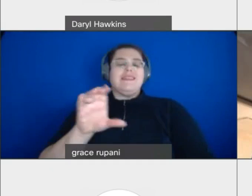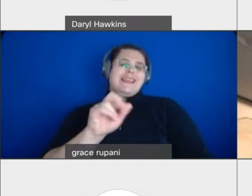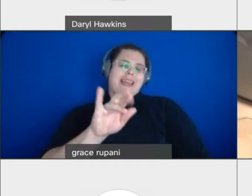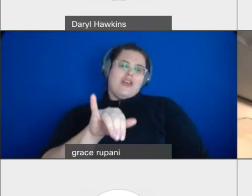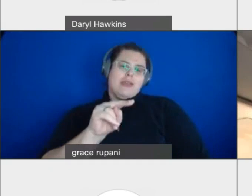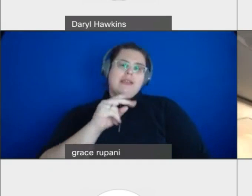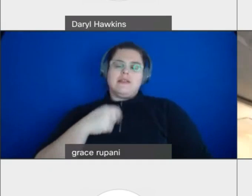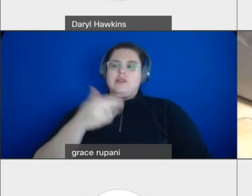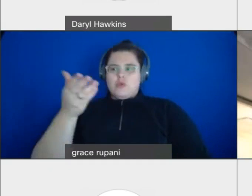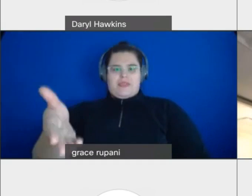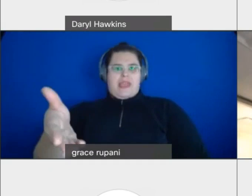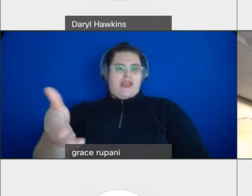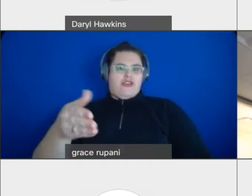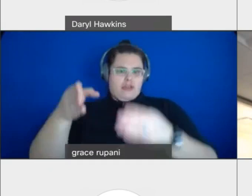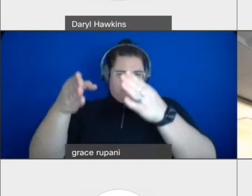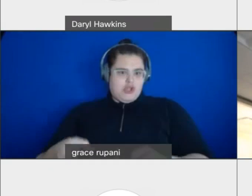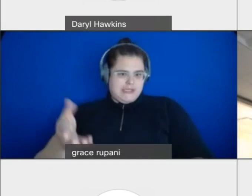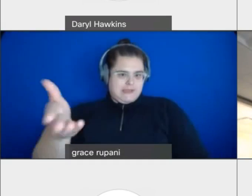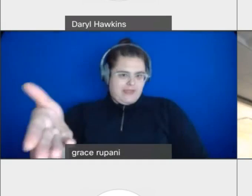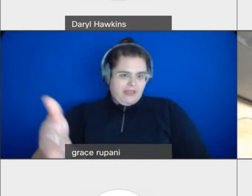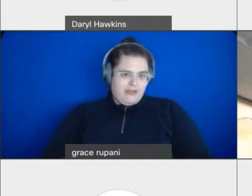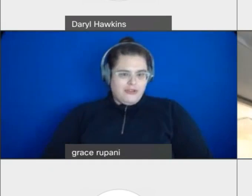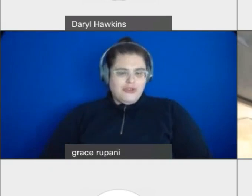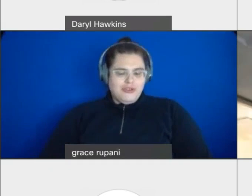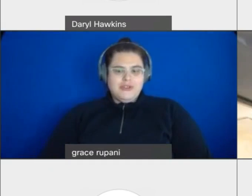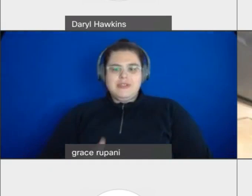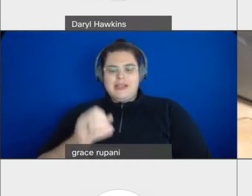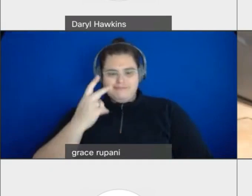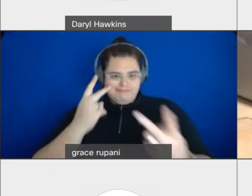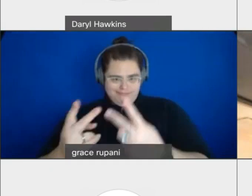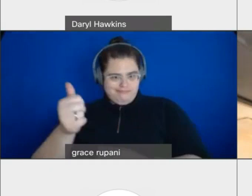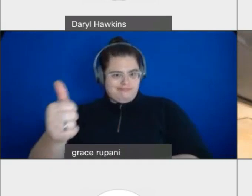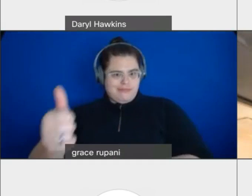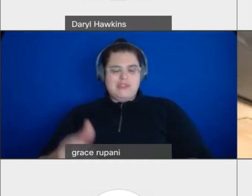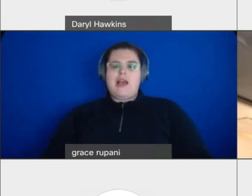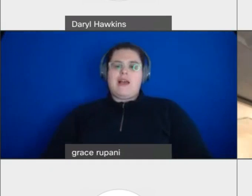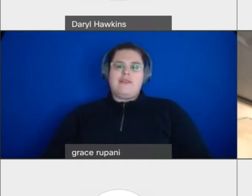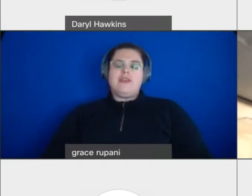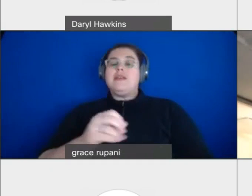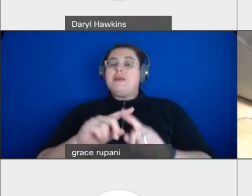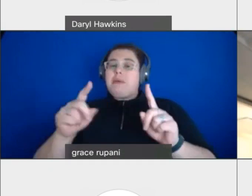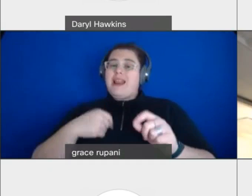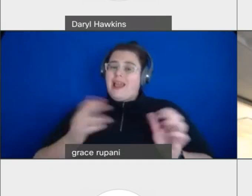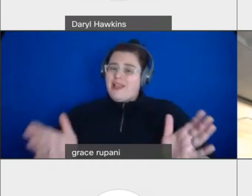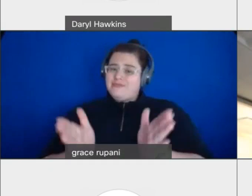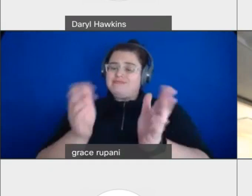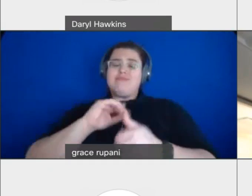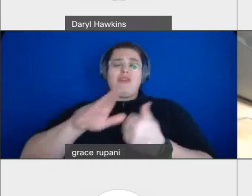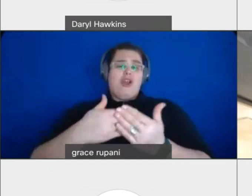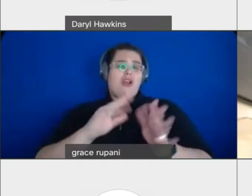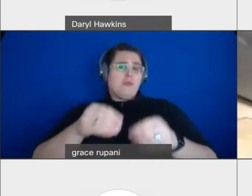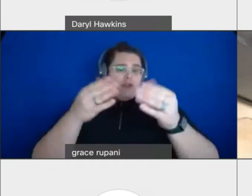the scheduling system to encourage providers to take advantage of this wonderful opportunity, and are working